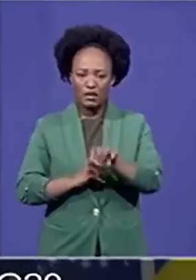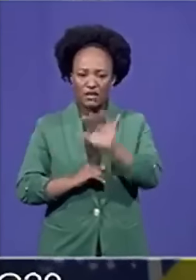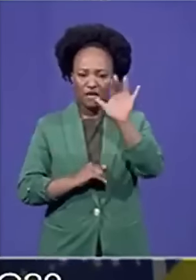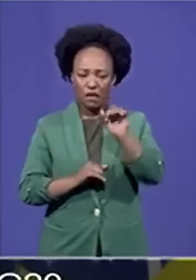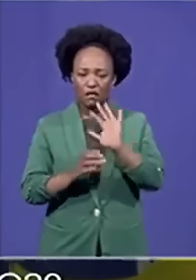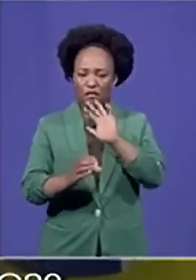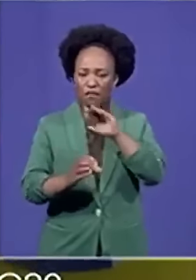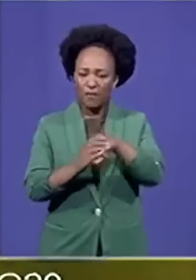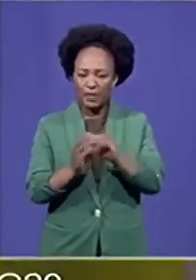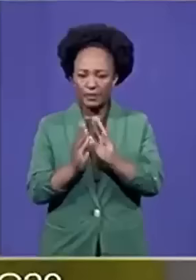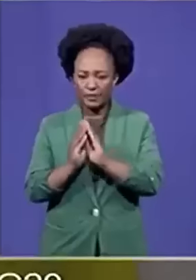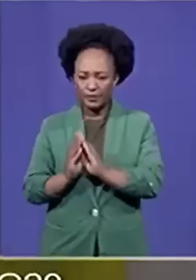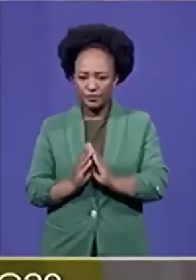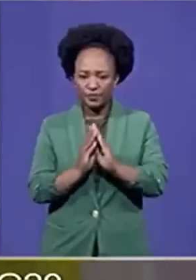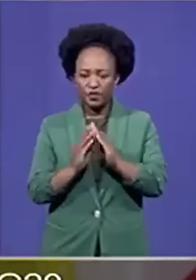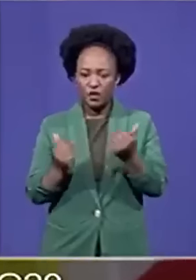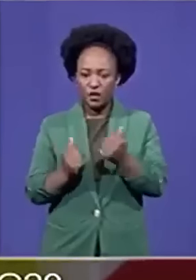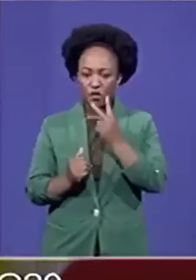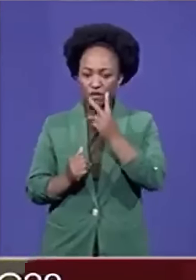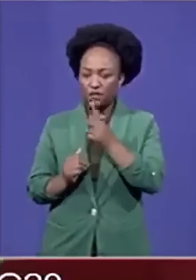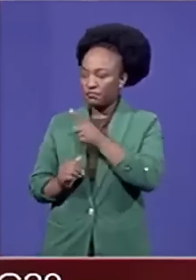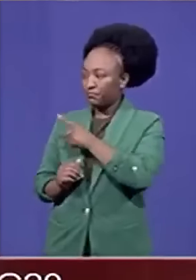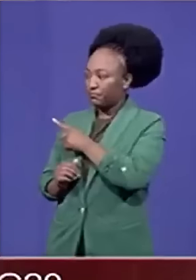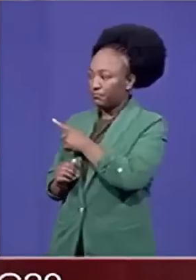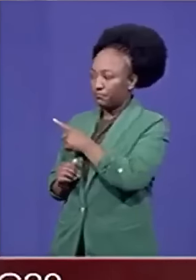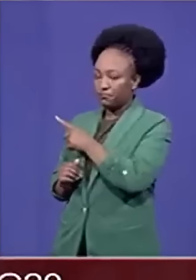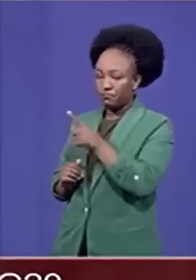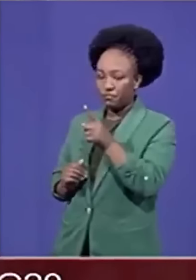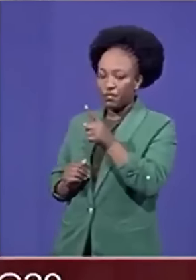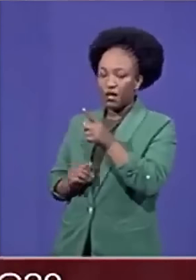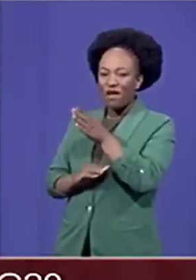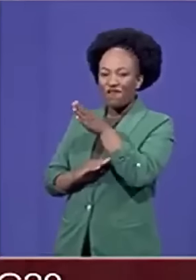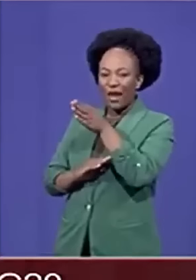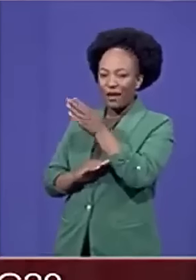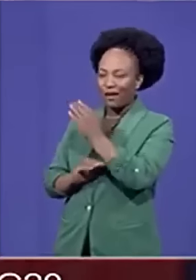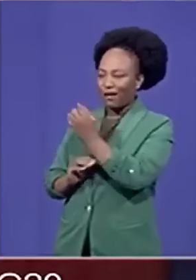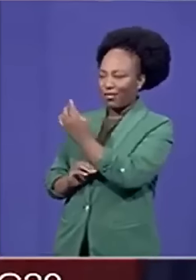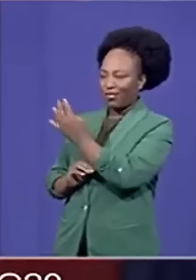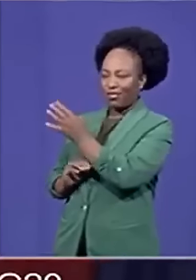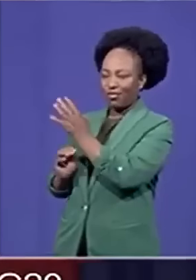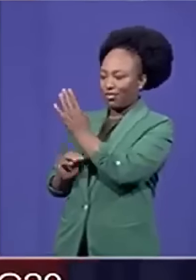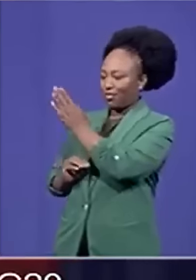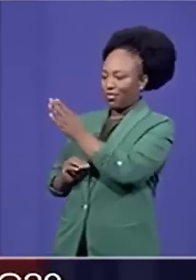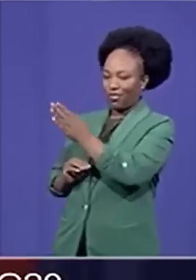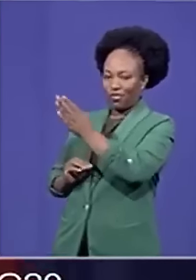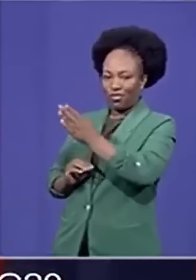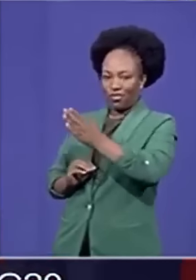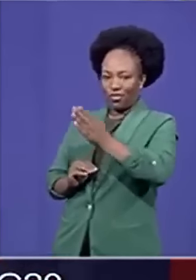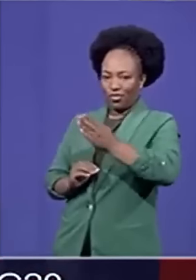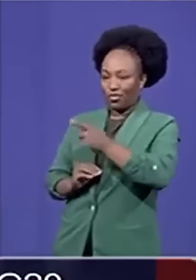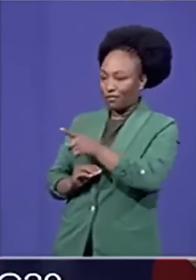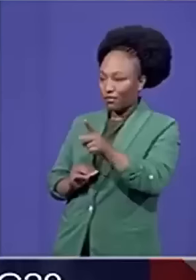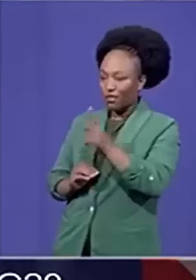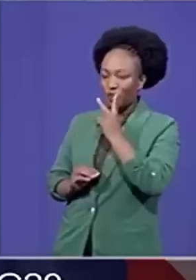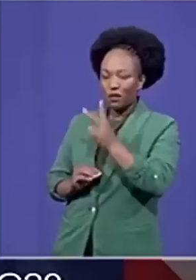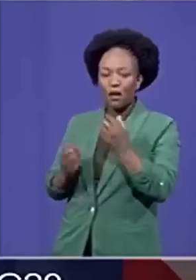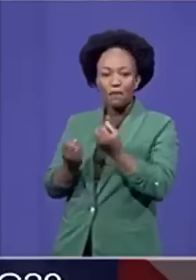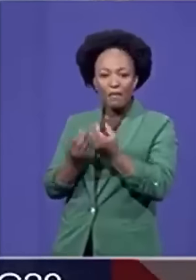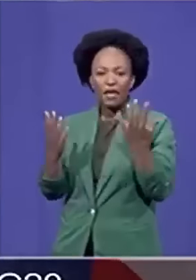seboka sena, jwalo ka o sontso bona di flaga tsena tse ka moraka tse ngata tse bontshang hore re lebelletse hape